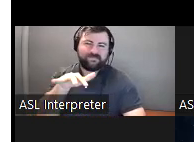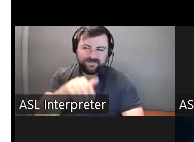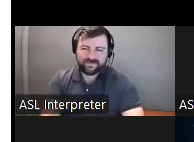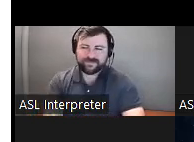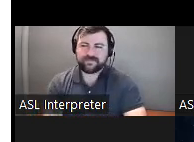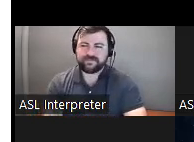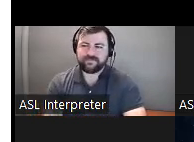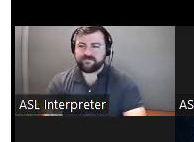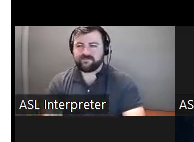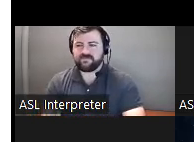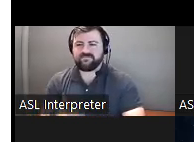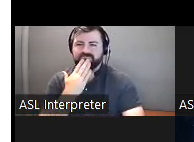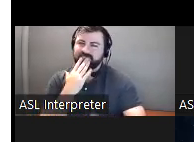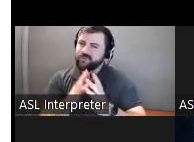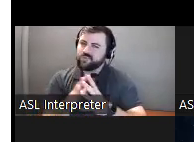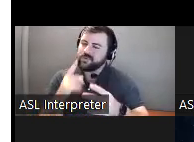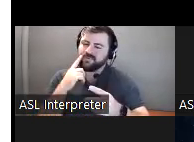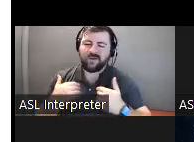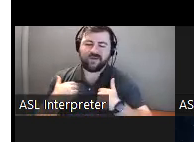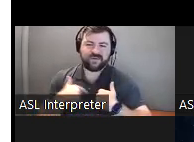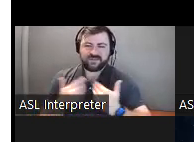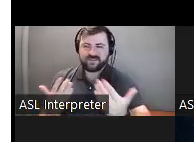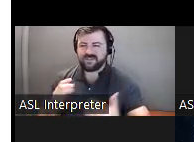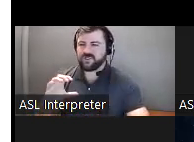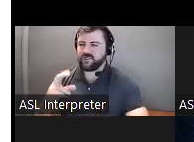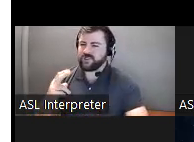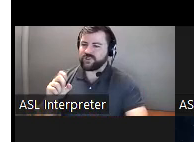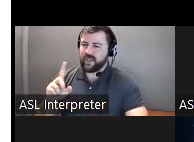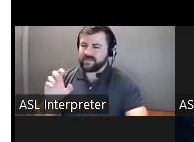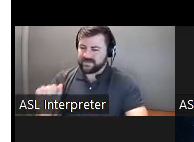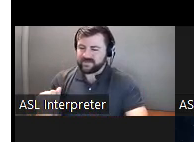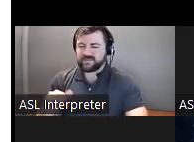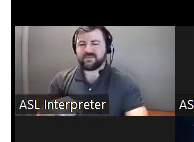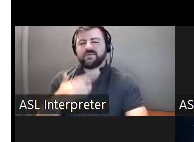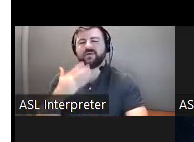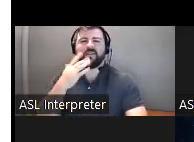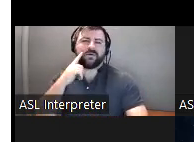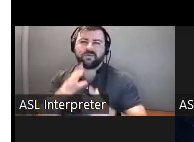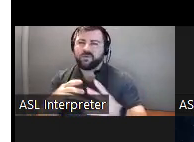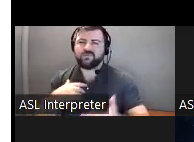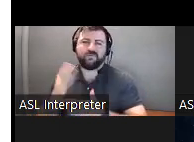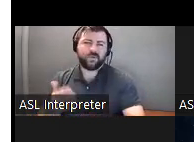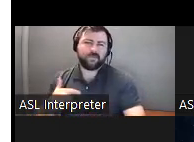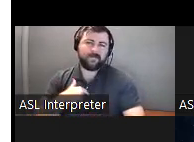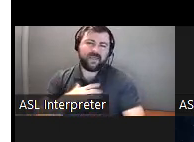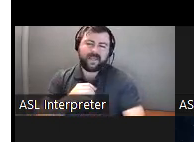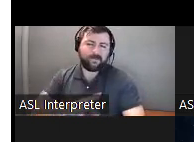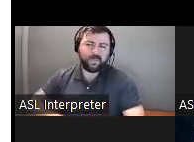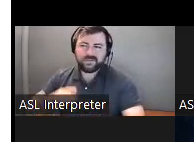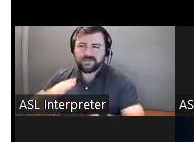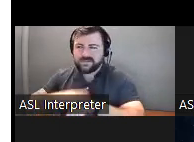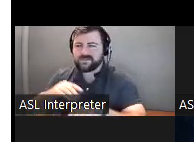you so much for having us here. Chelsea, thank you for bringing Princess and I on. And I am